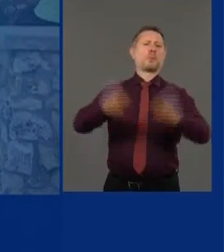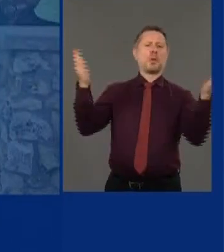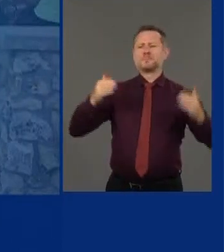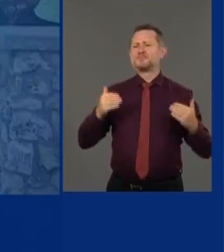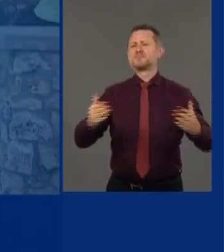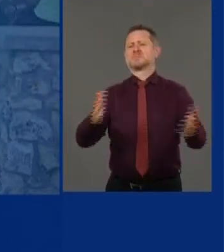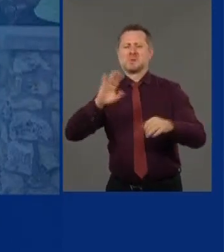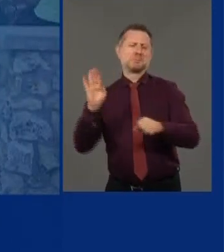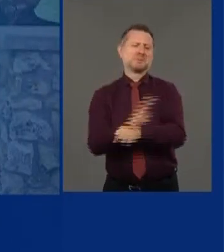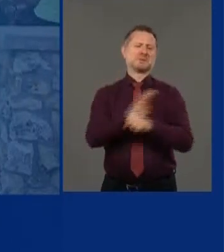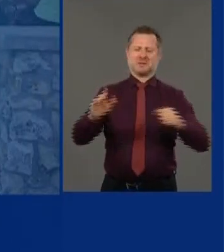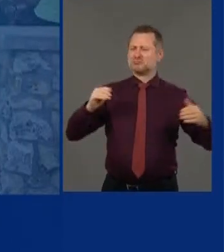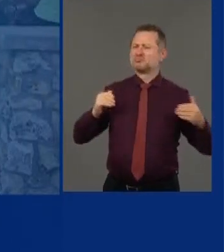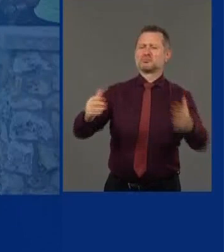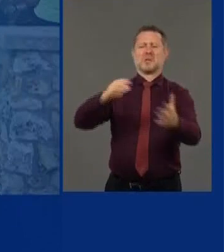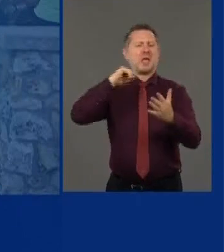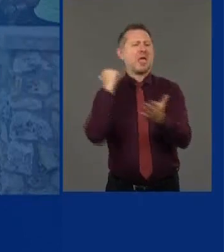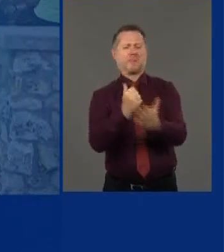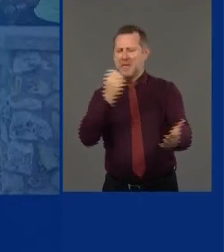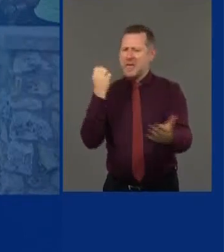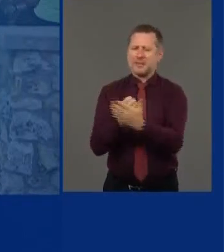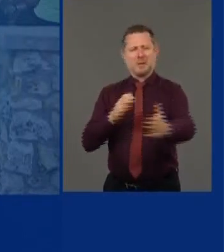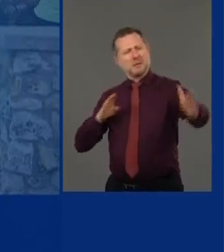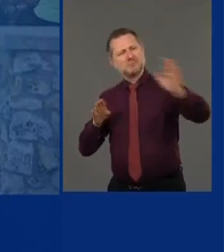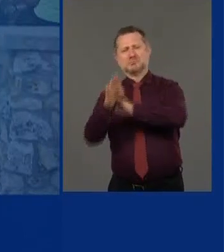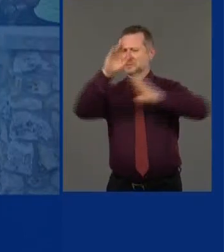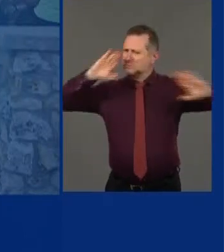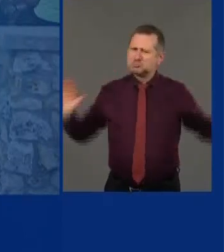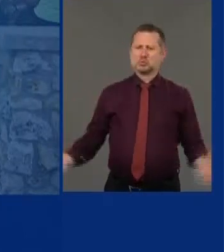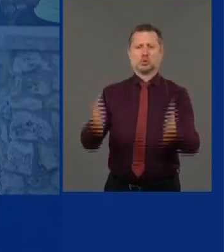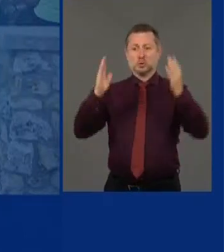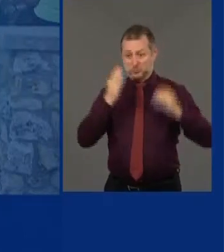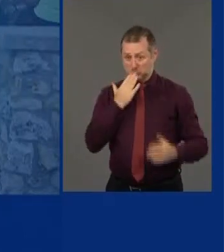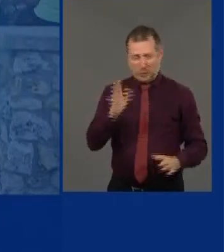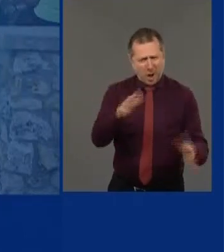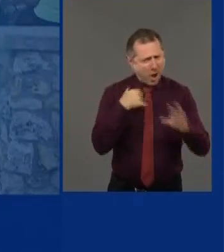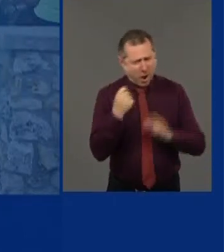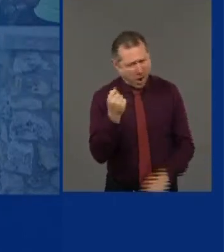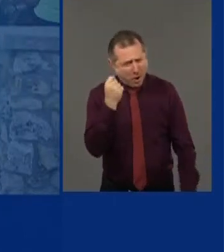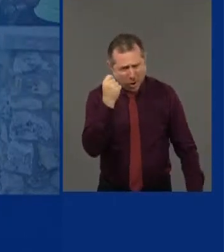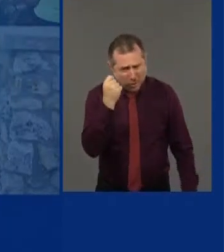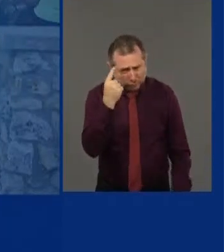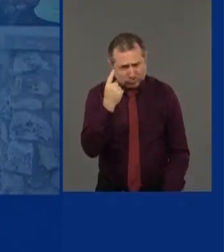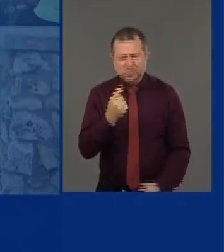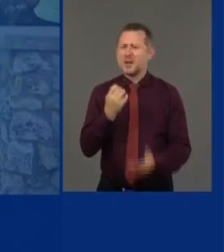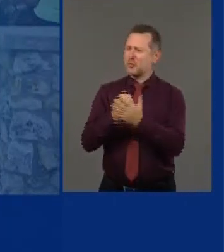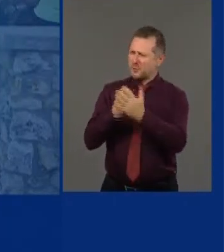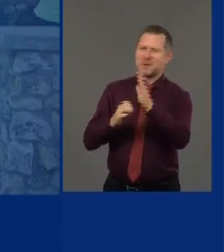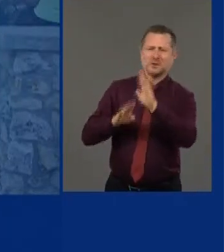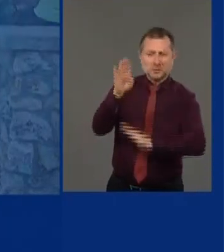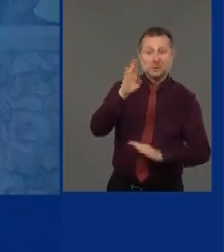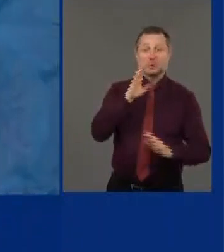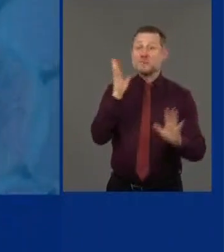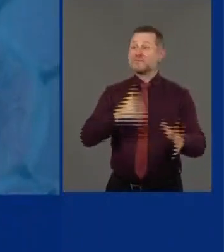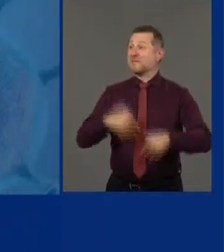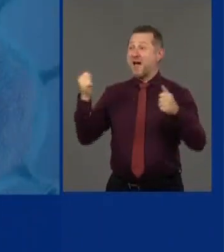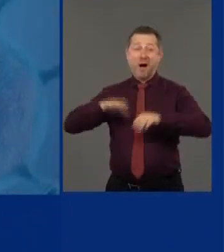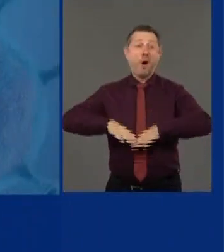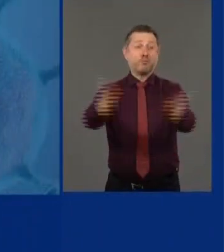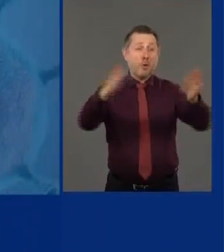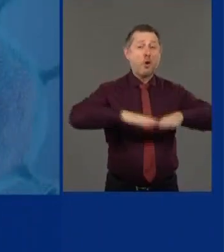economy. And we have to get the economy going. Yes, we have to get the economy going, but reopening fast was not good for the